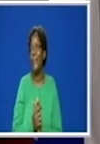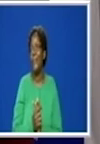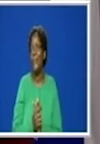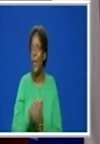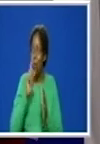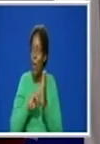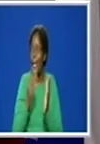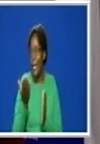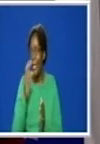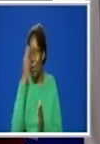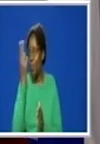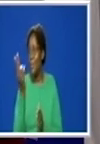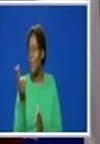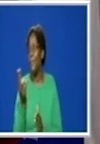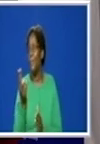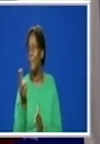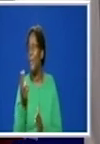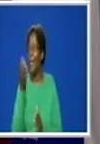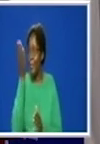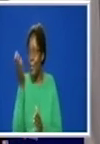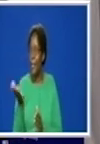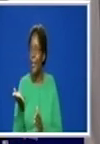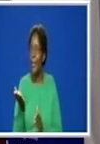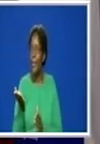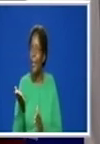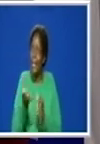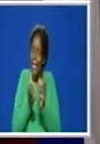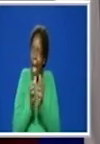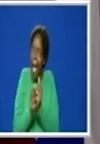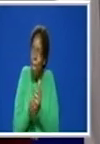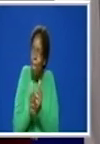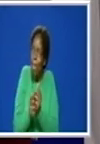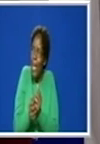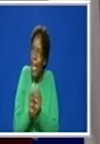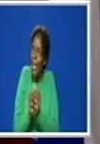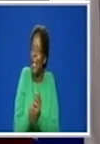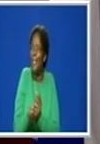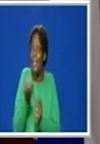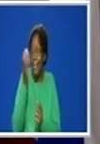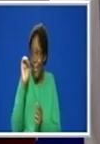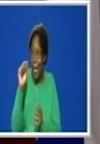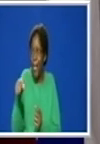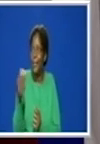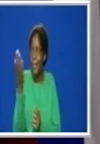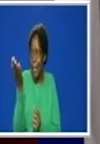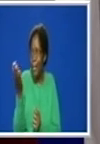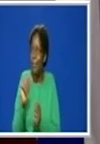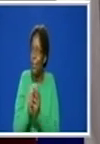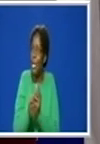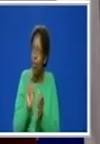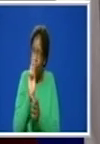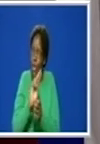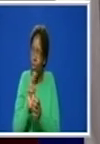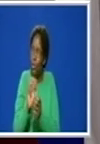Uh-huh. What else can you see? This is a... It's a maize. Yeah, that is a maize. We use maize